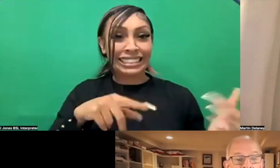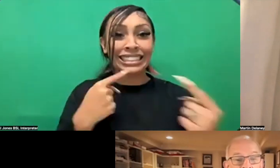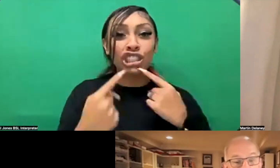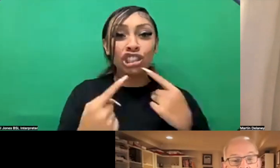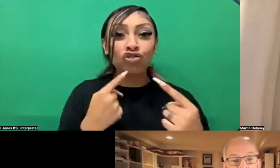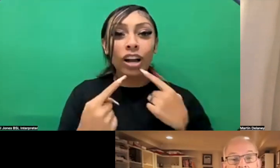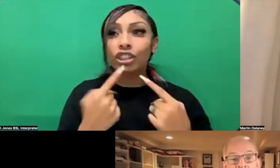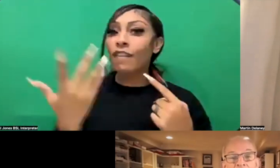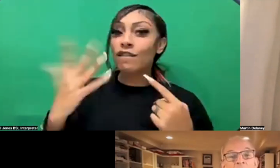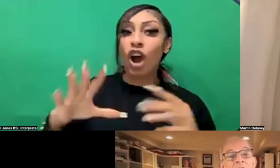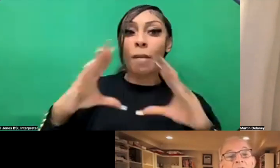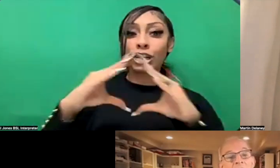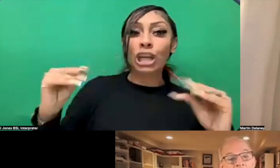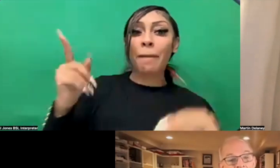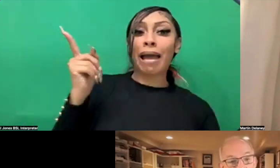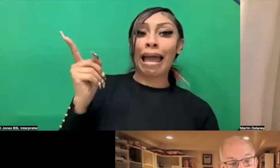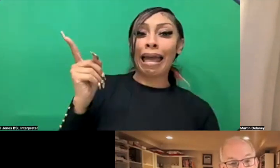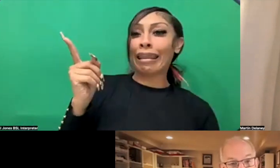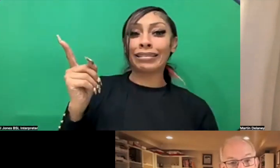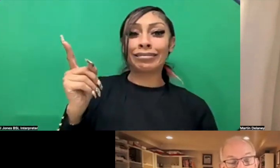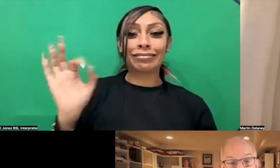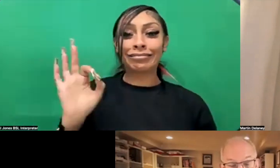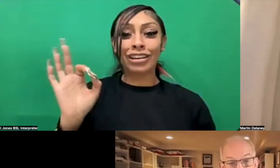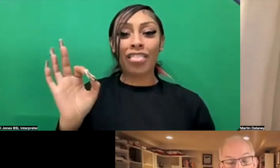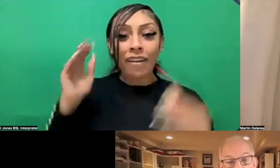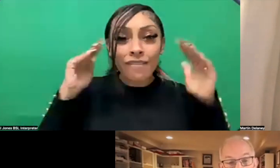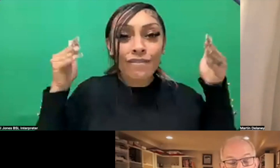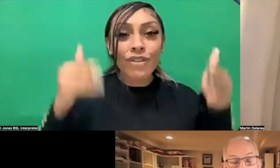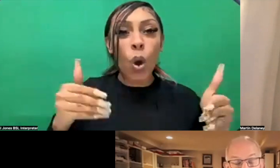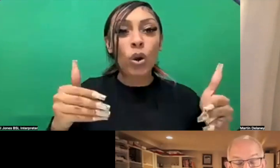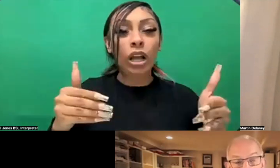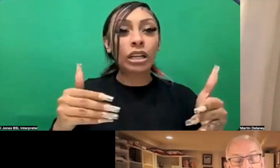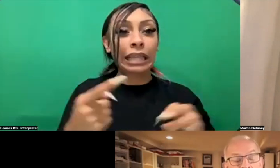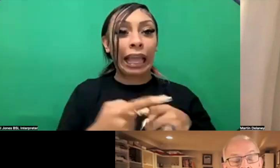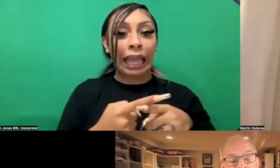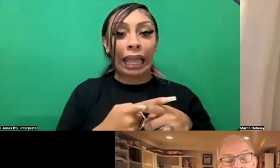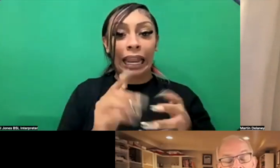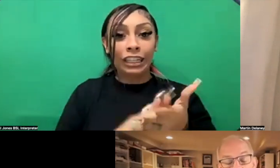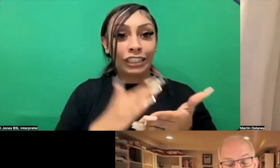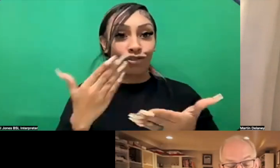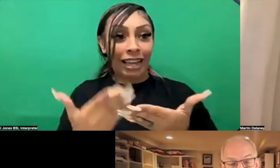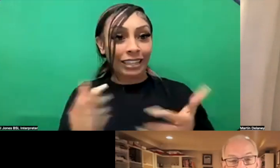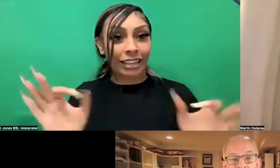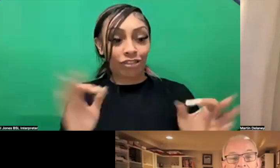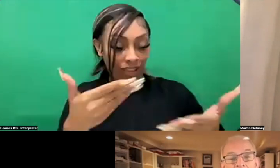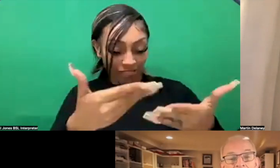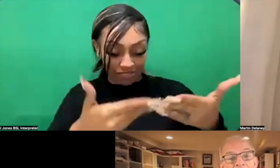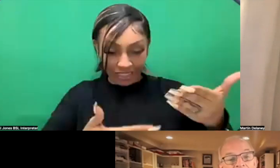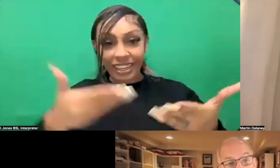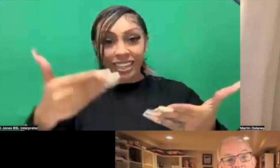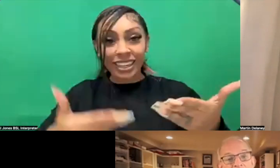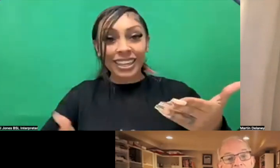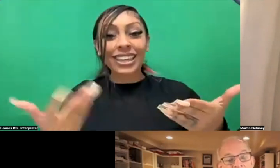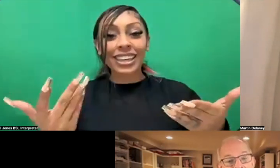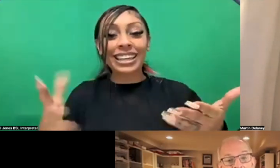company that didn't focus very well on the use of the English language, my mother tongue. And so it would